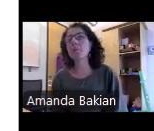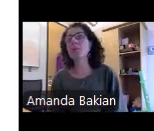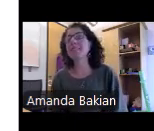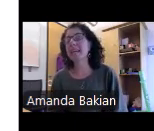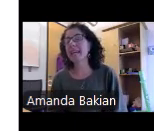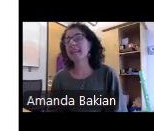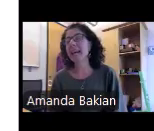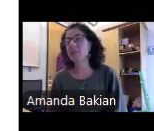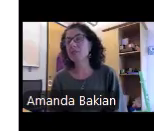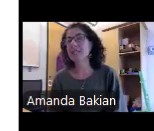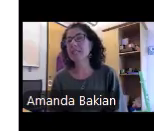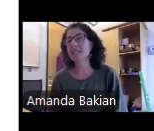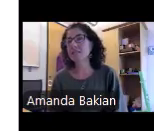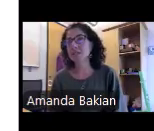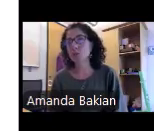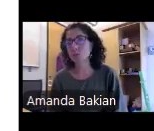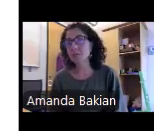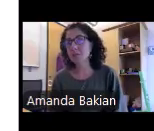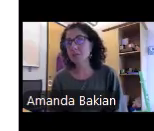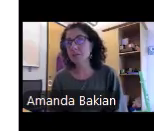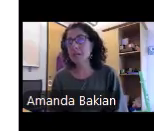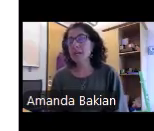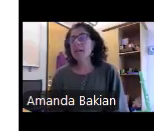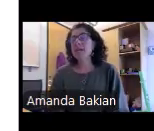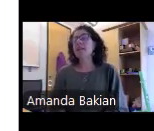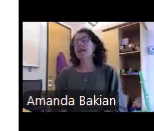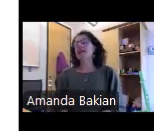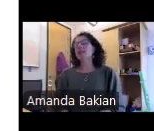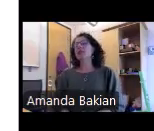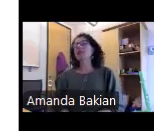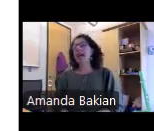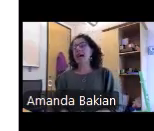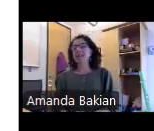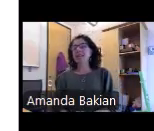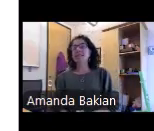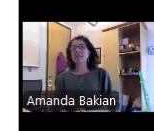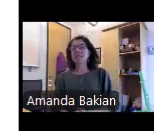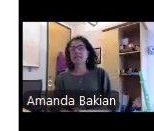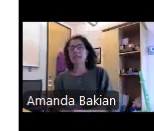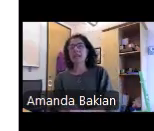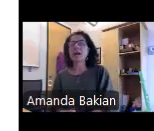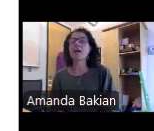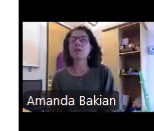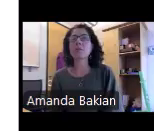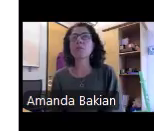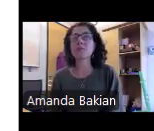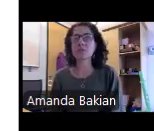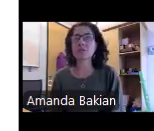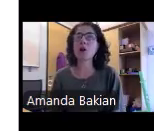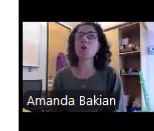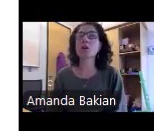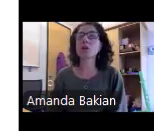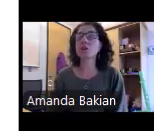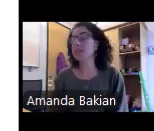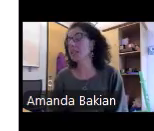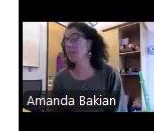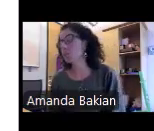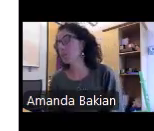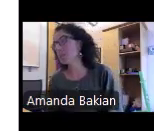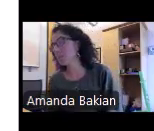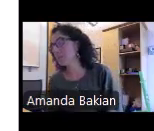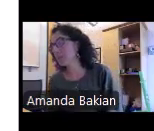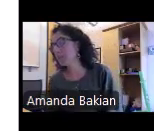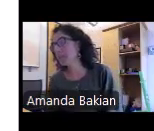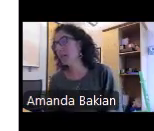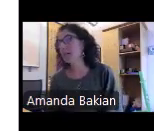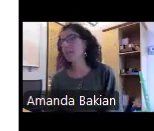of 4 per 10,000 individuals. They looked at the prevalence of co-occurring